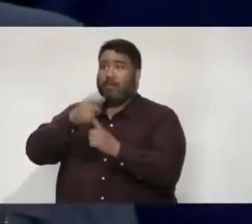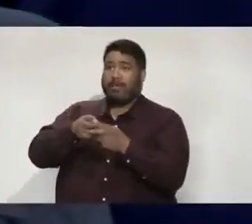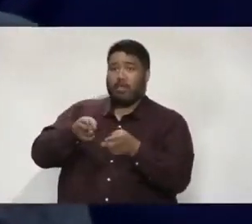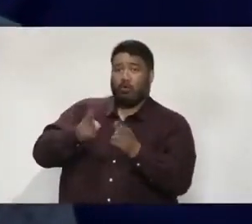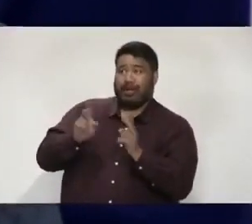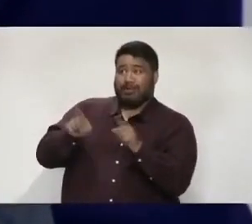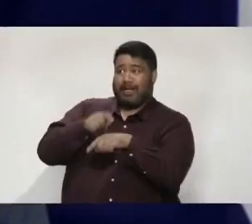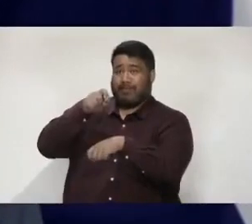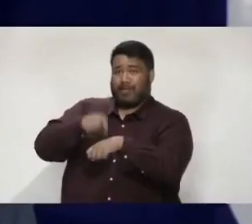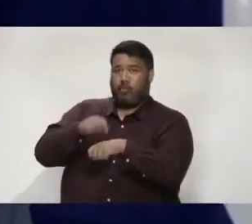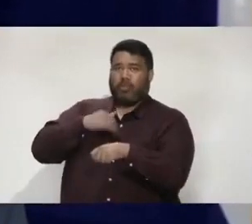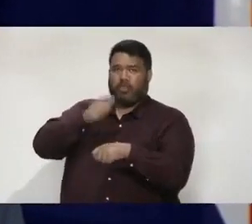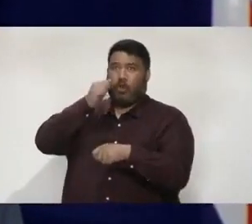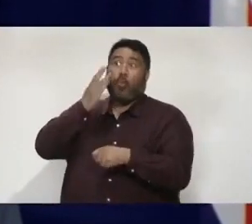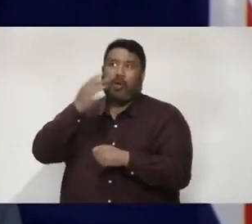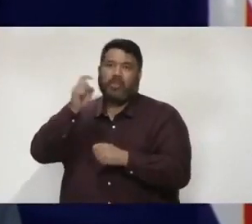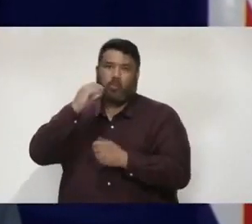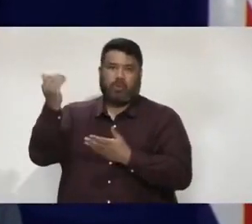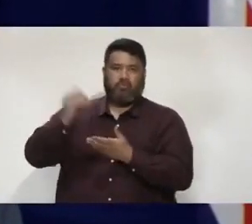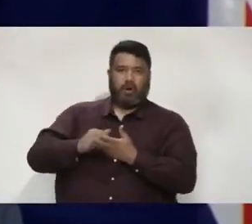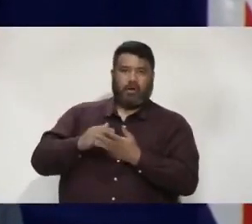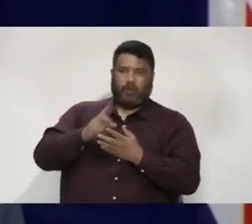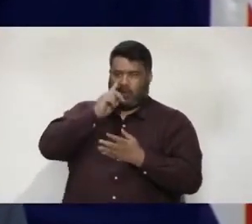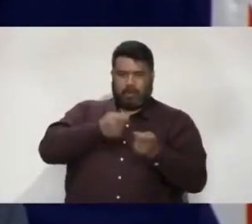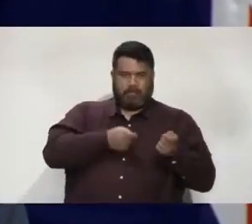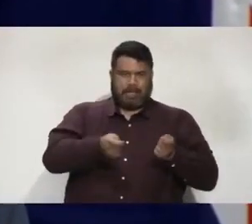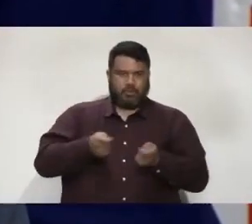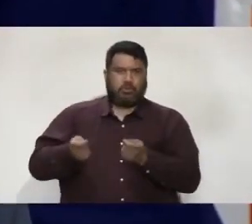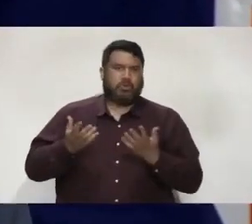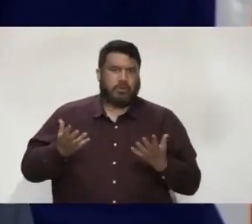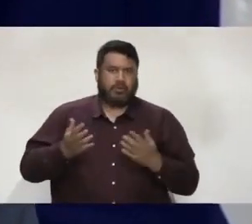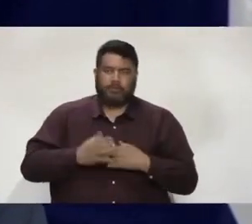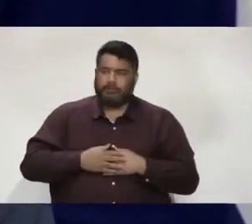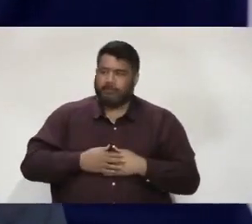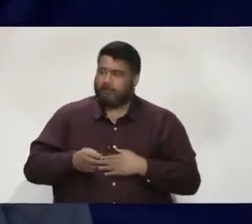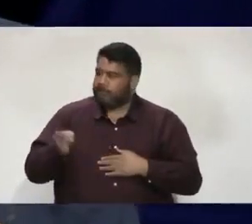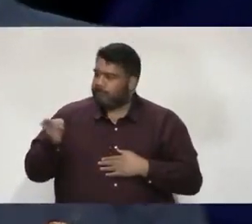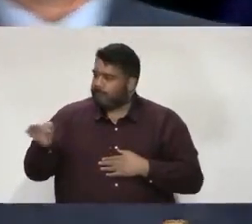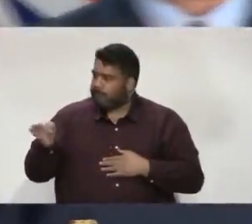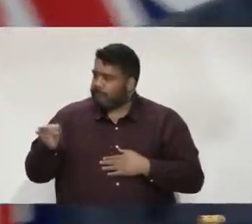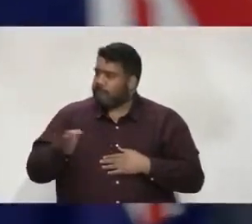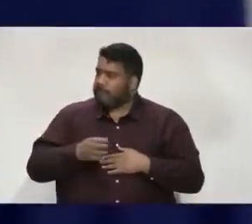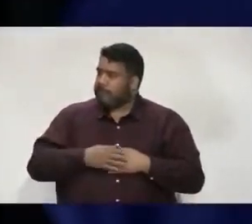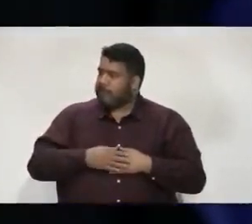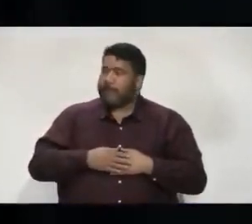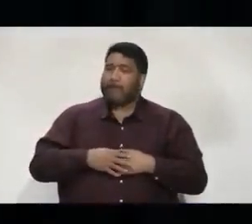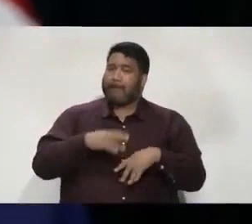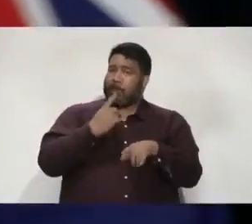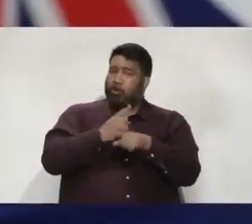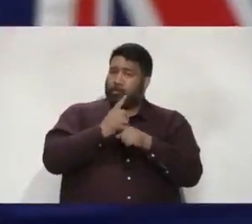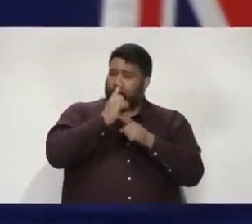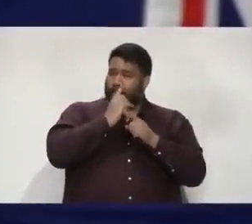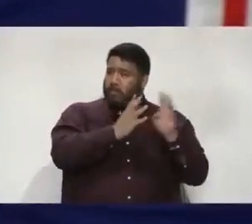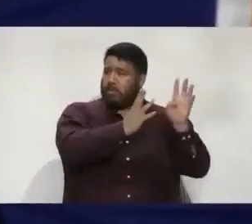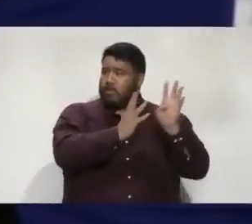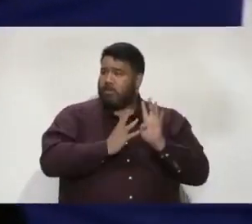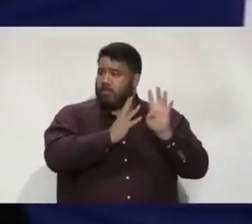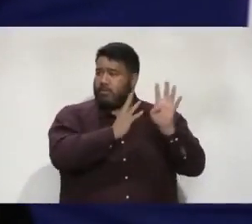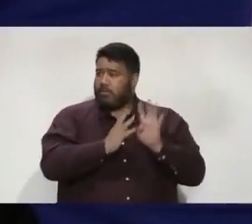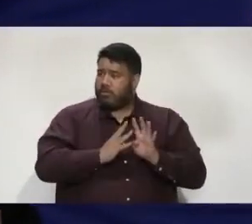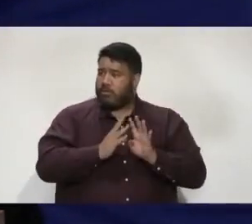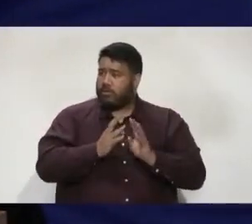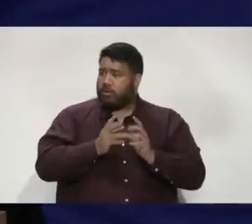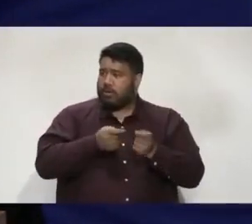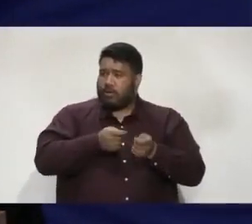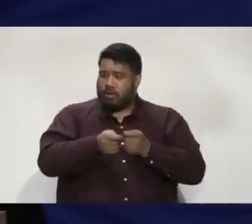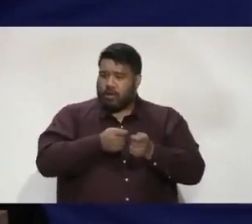3 weeks, I think it's been roughly 3 weeks since the government started charging returnees for managed isolation. Do you have an update on how many people have